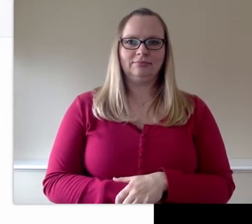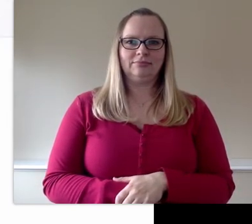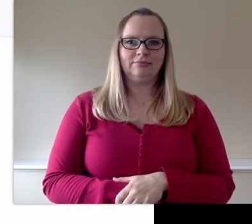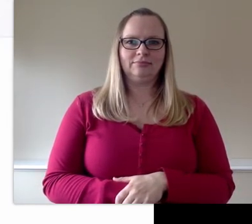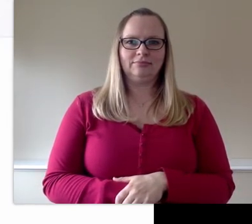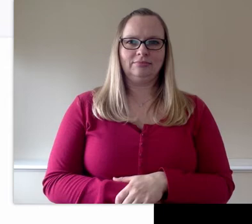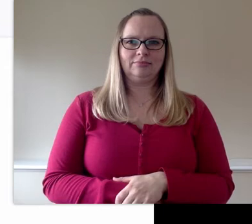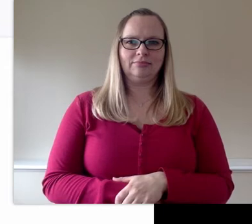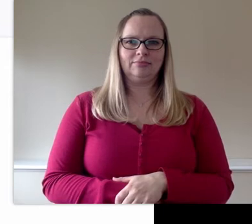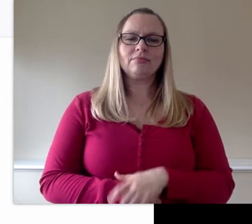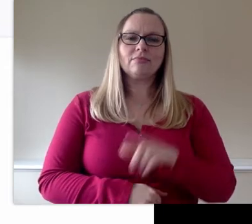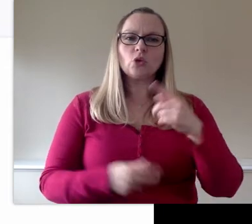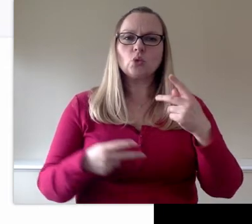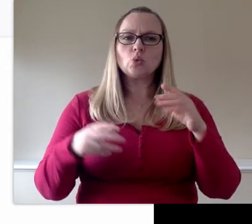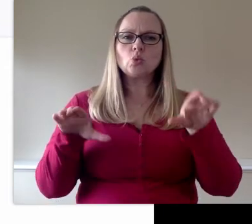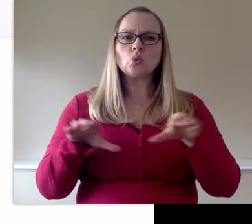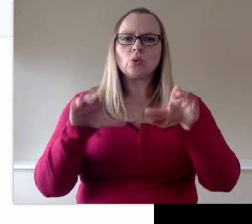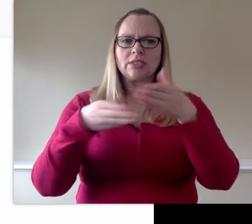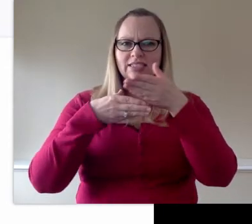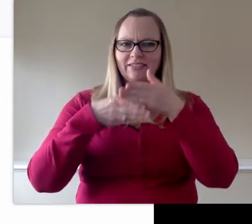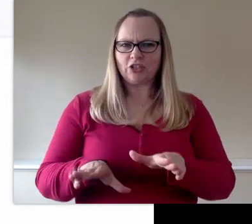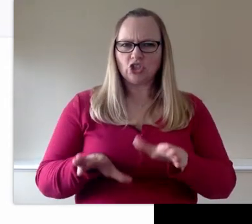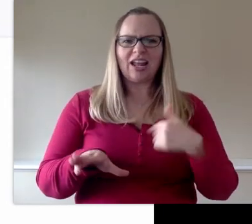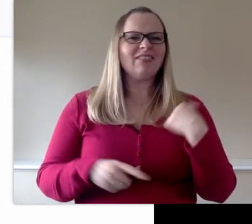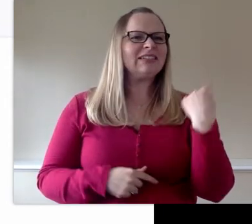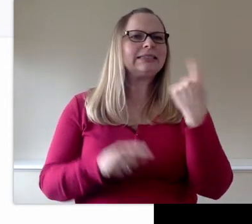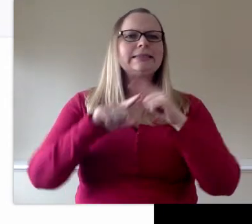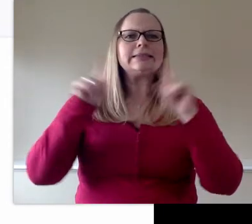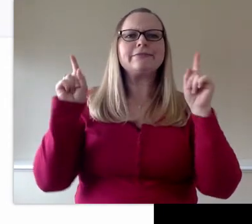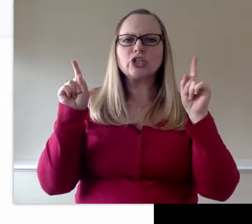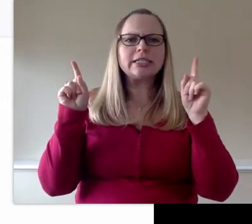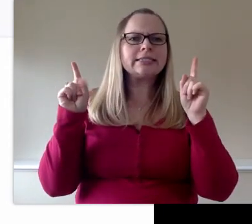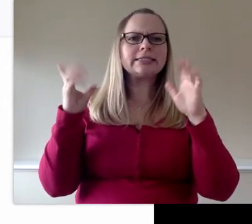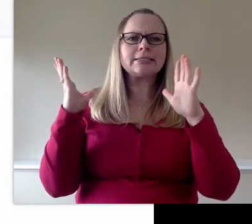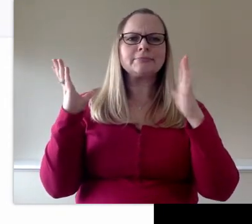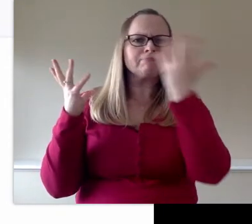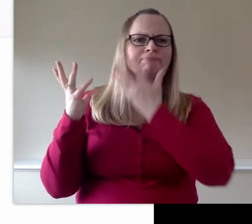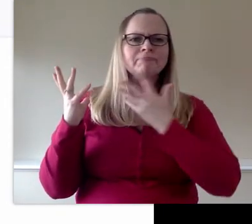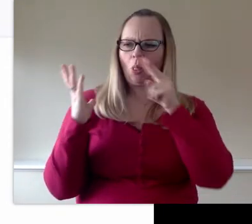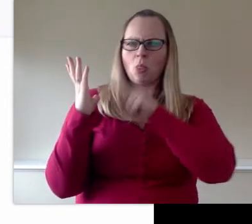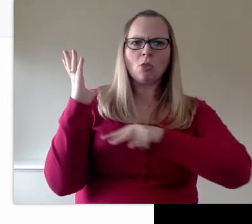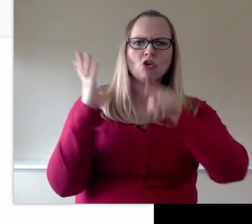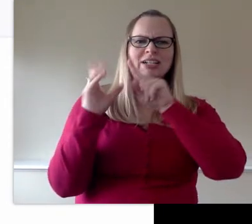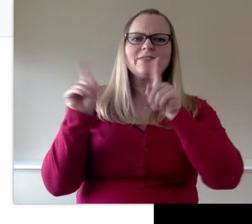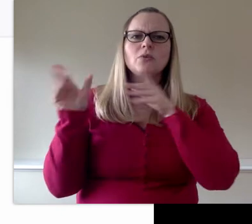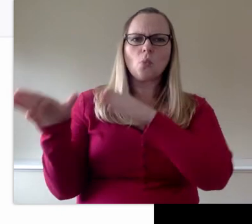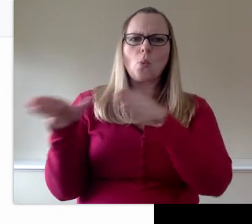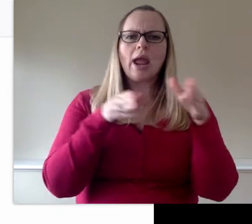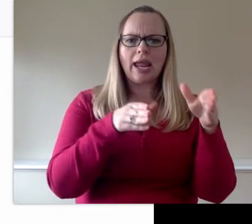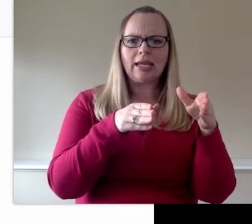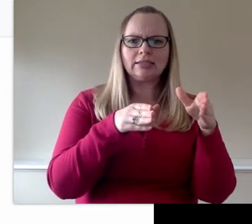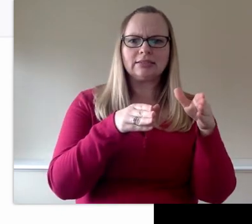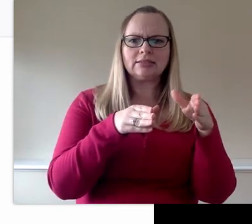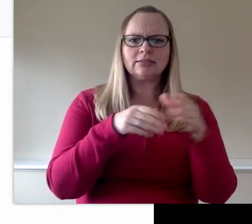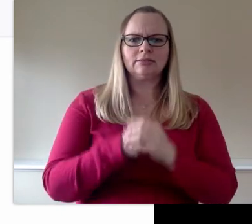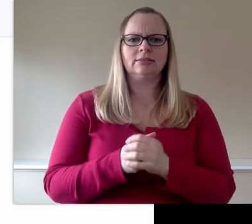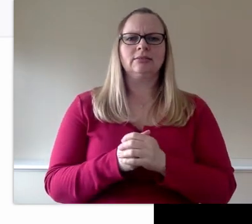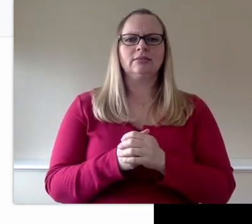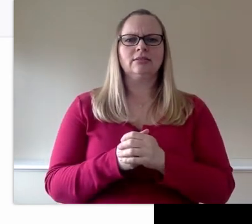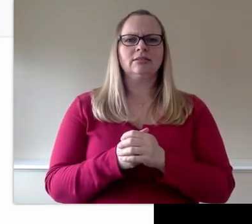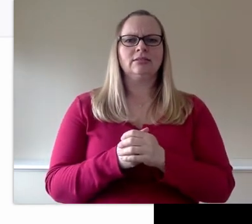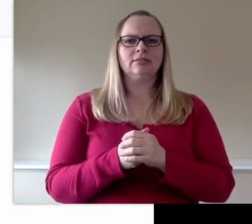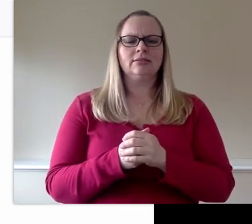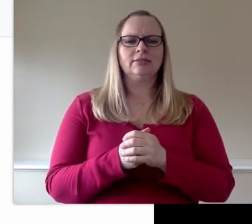When you are doing division, there's different ways it can look. In this first way, this is pretty classic. We have